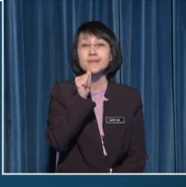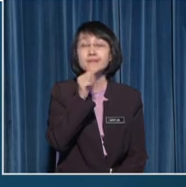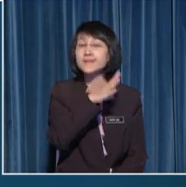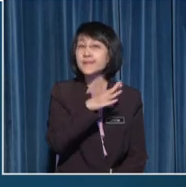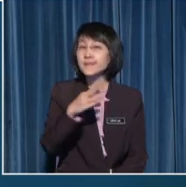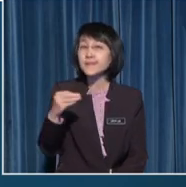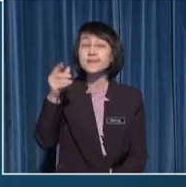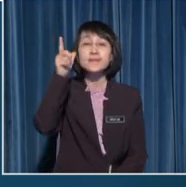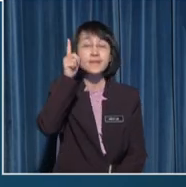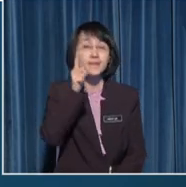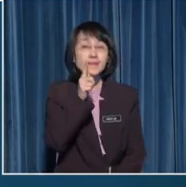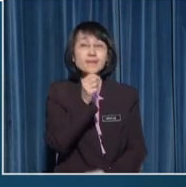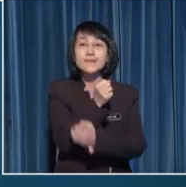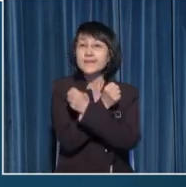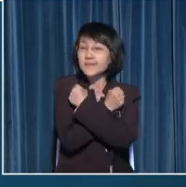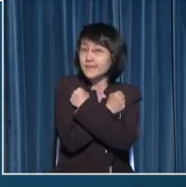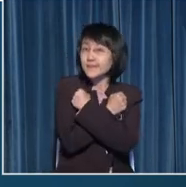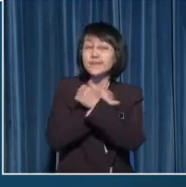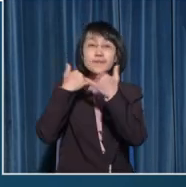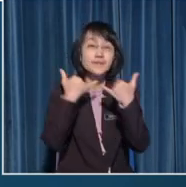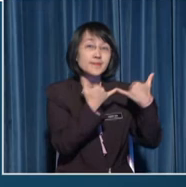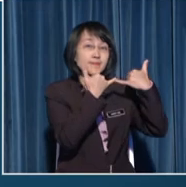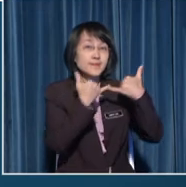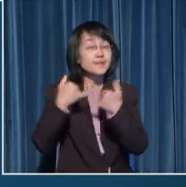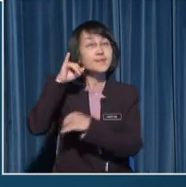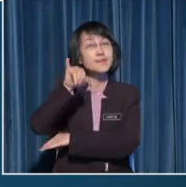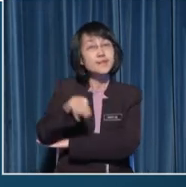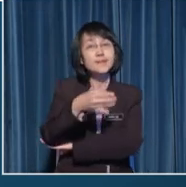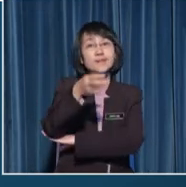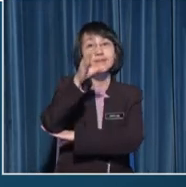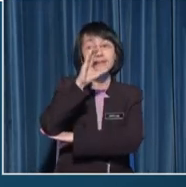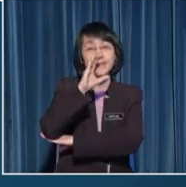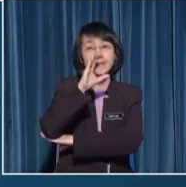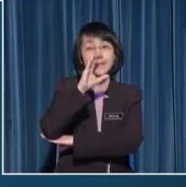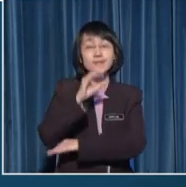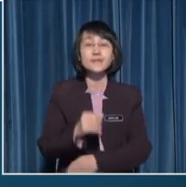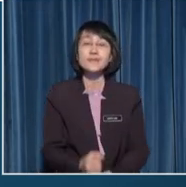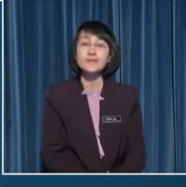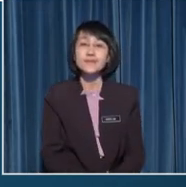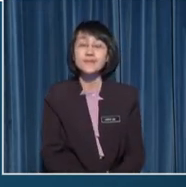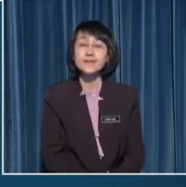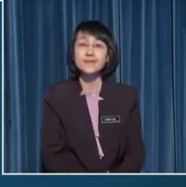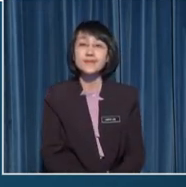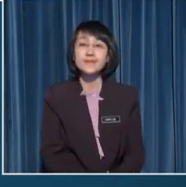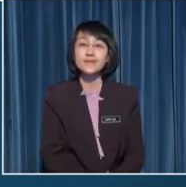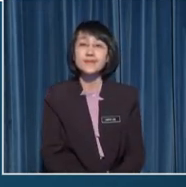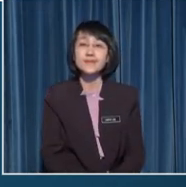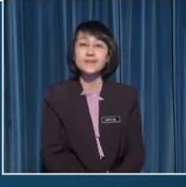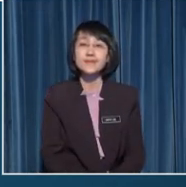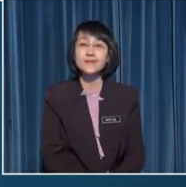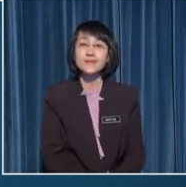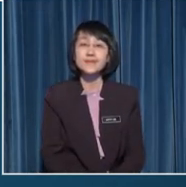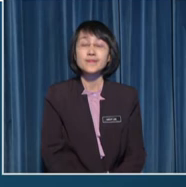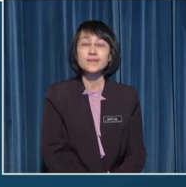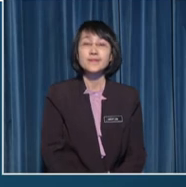and Lynn love watermelon juice. So, you have to make